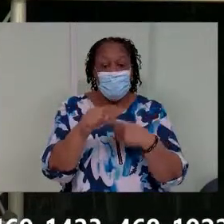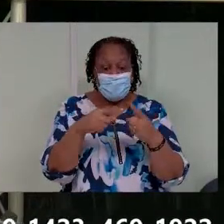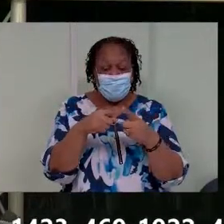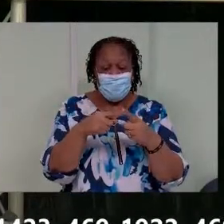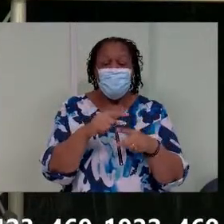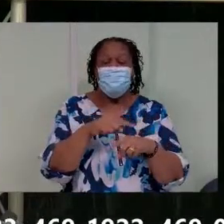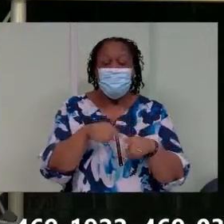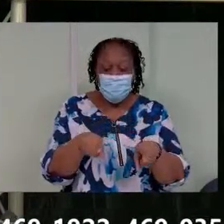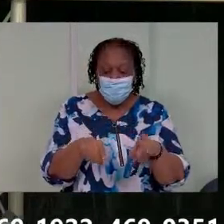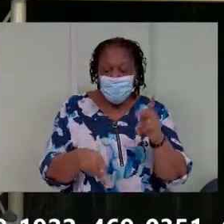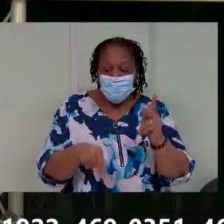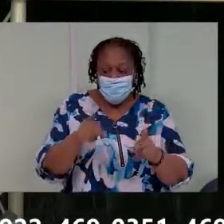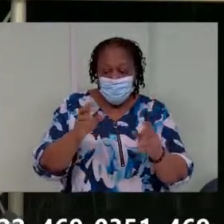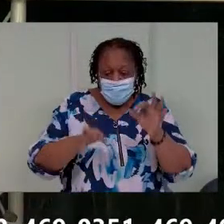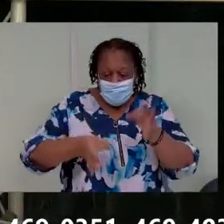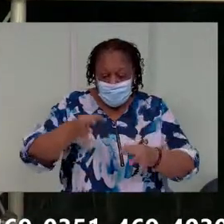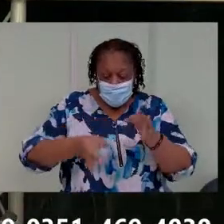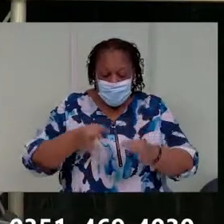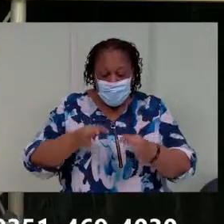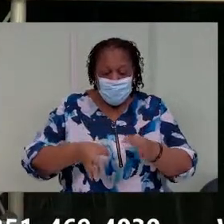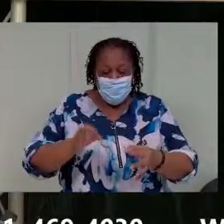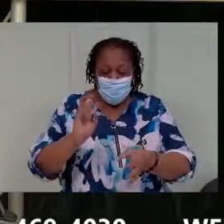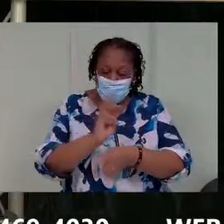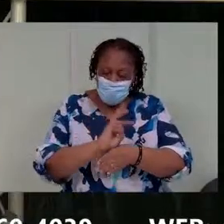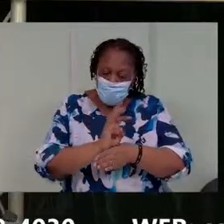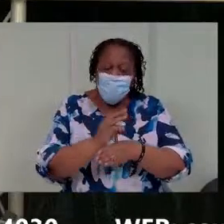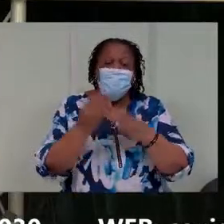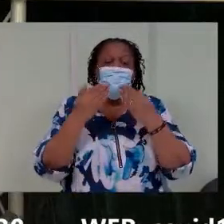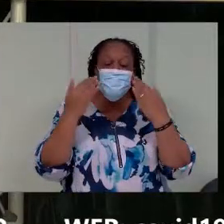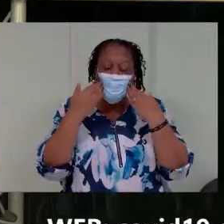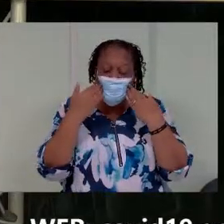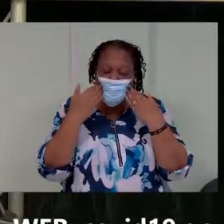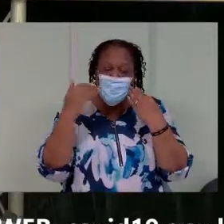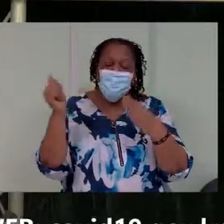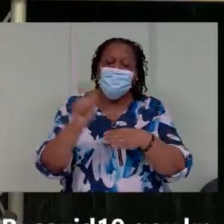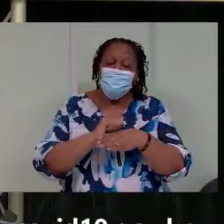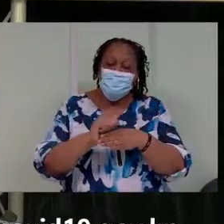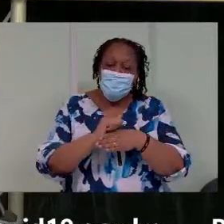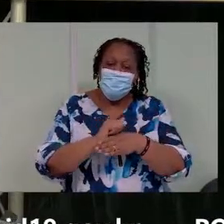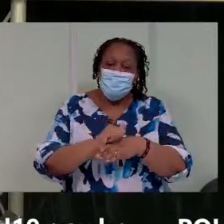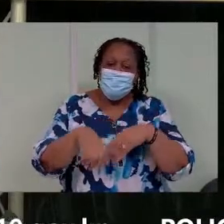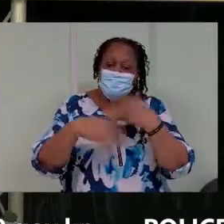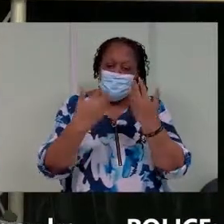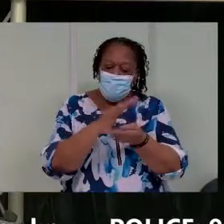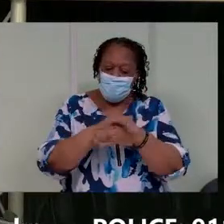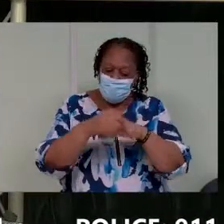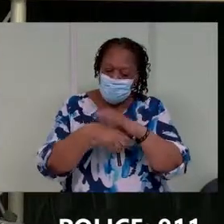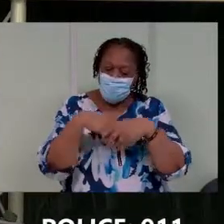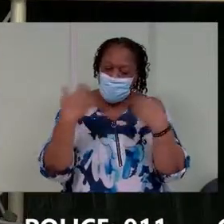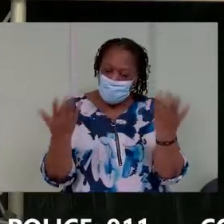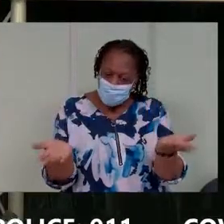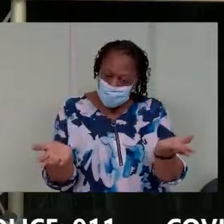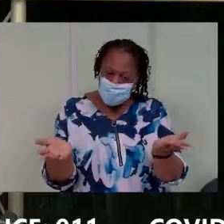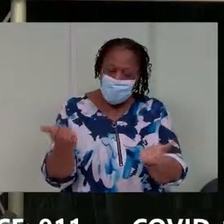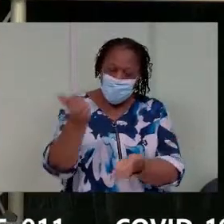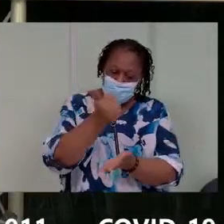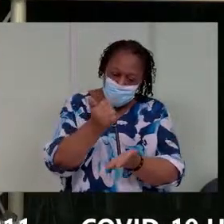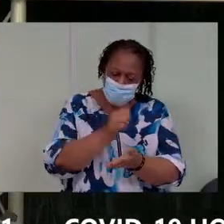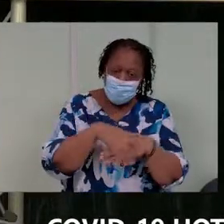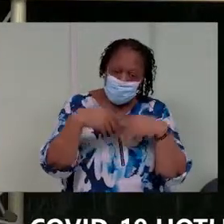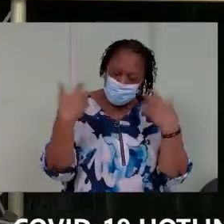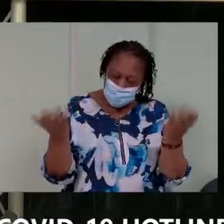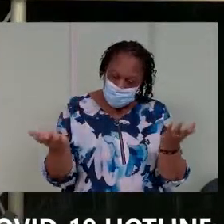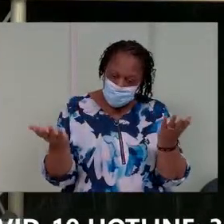wearing our masks, social and physical distancing, and practicing good sanitization behavior, our chances of